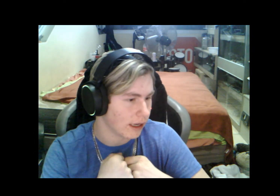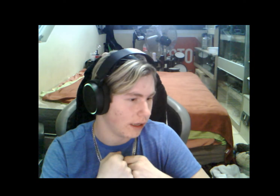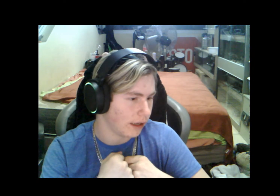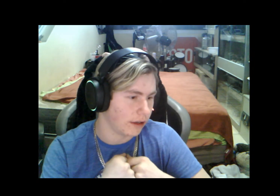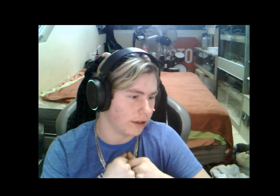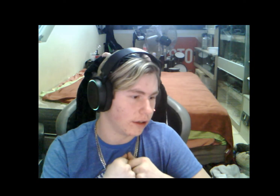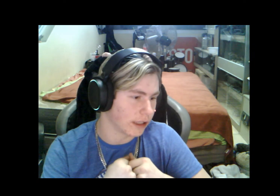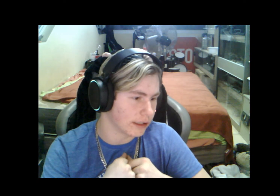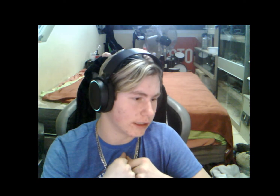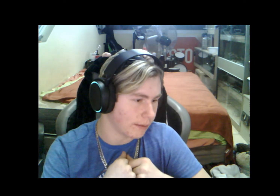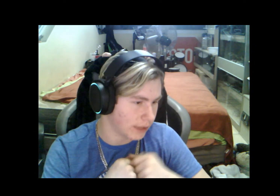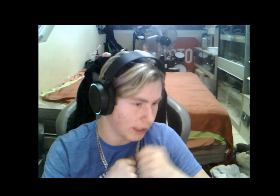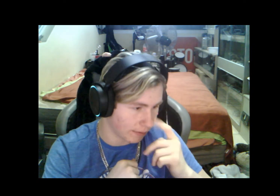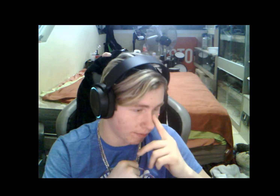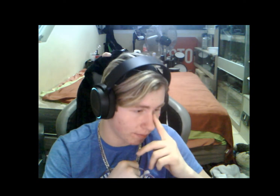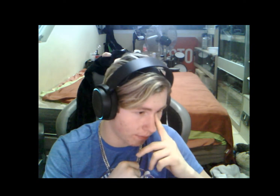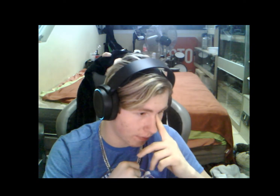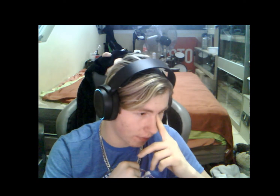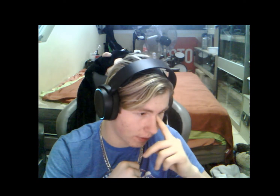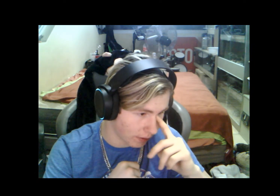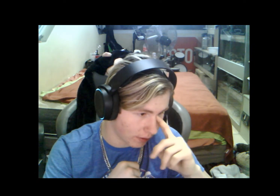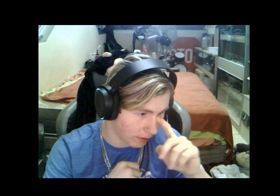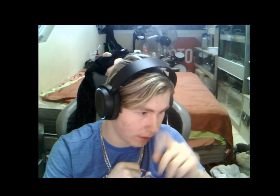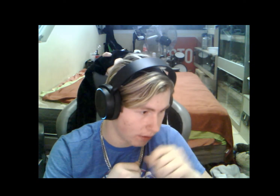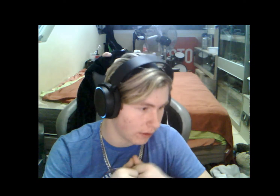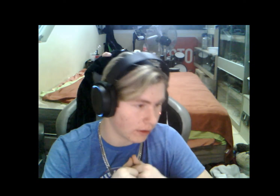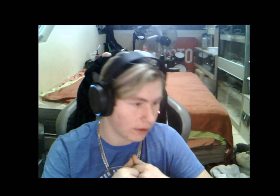understand, it gets tempting.